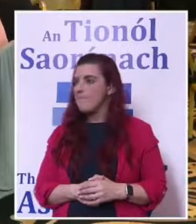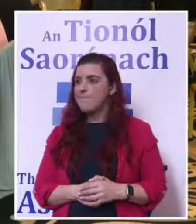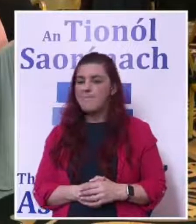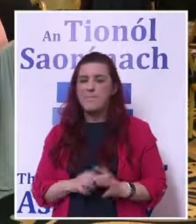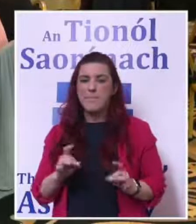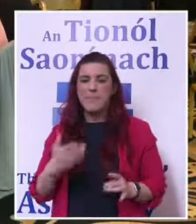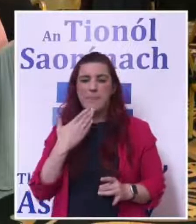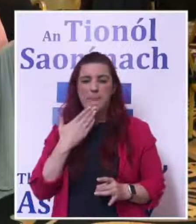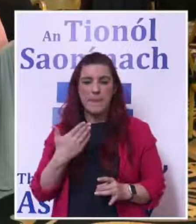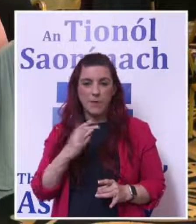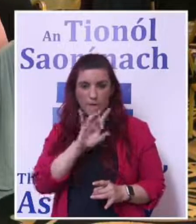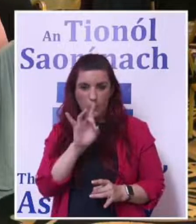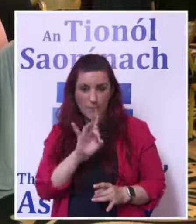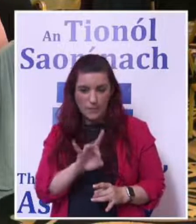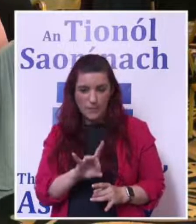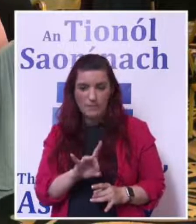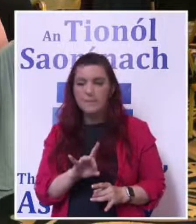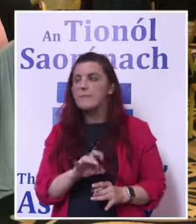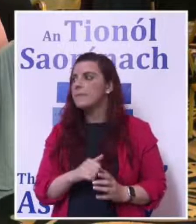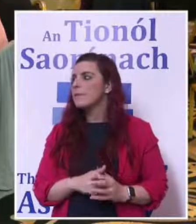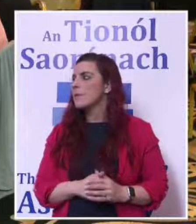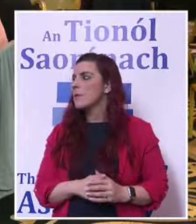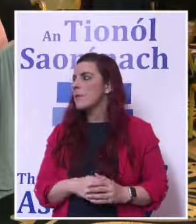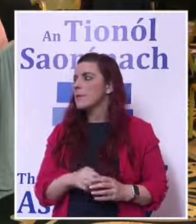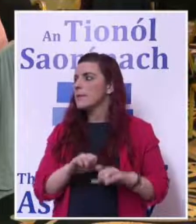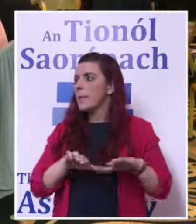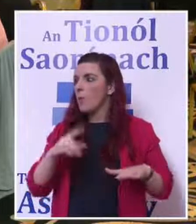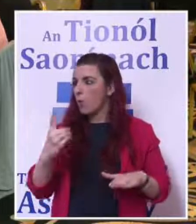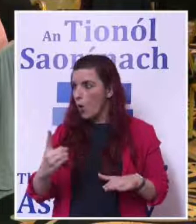Thanks for the question, Suzanne. So 1, 10, and then 9.